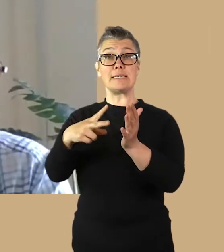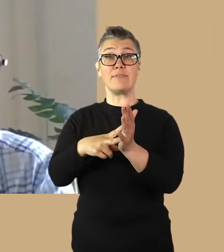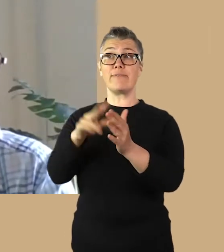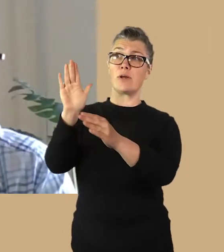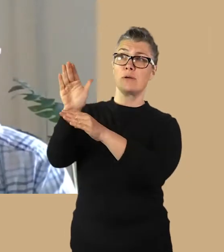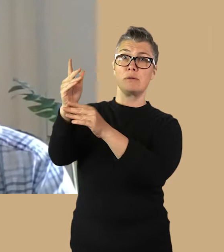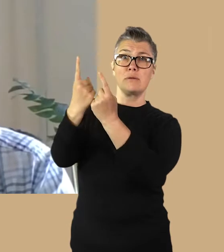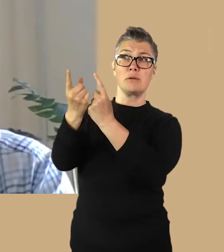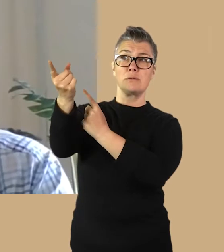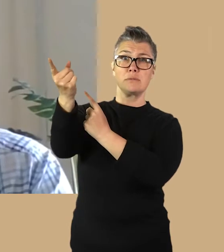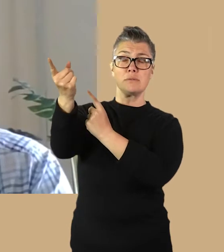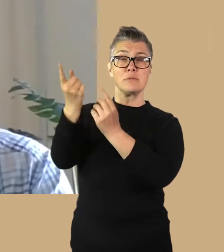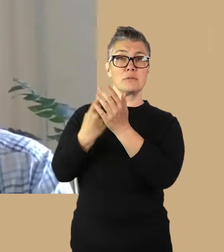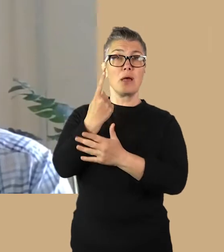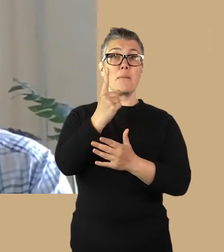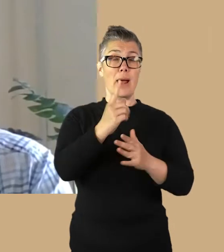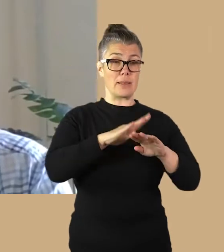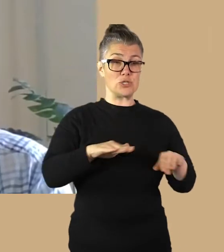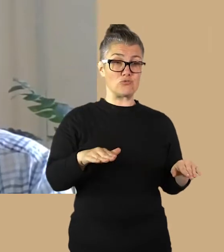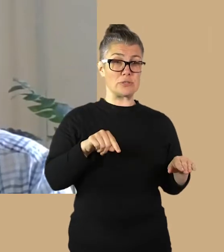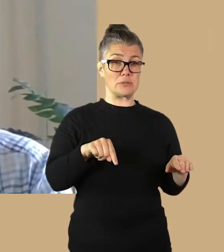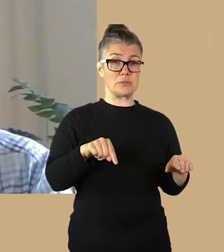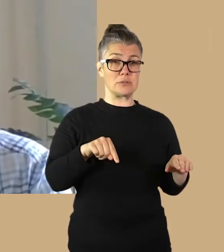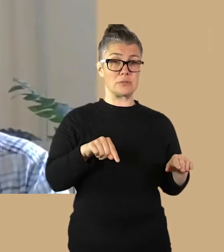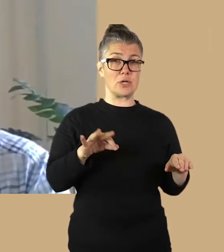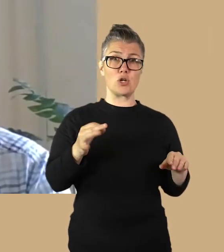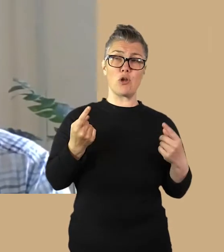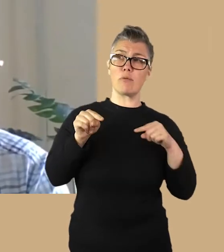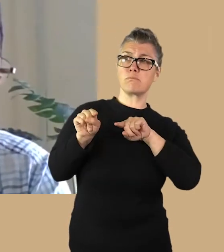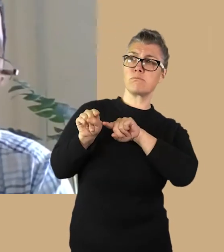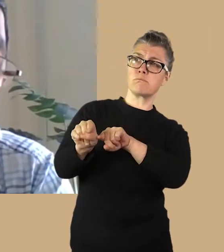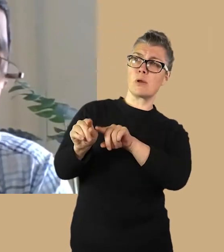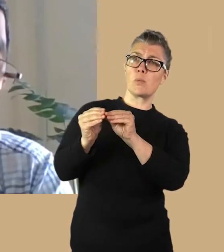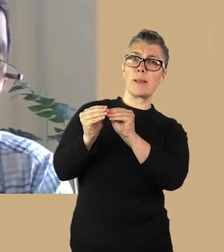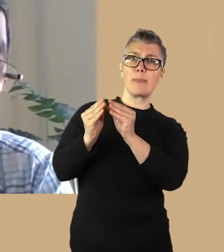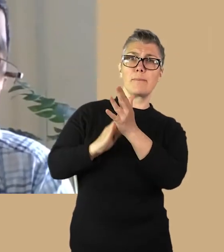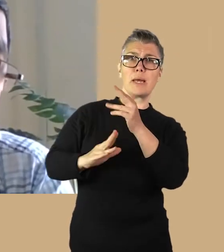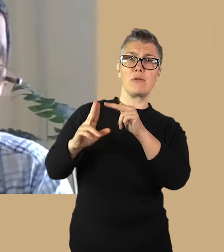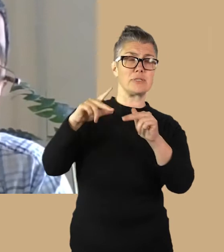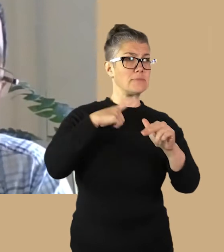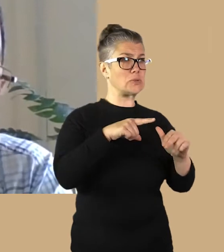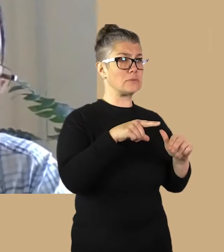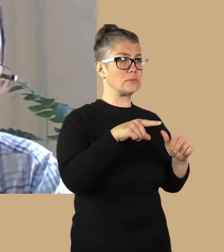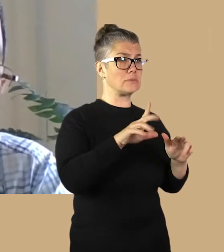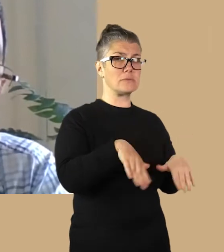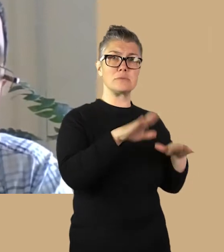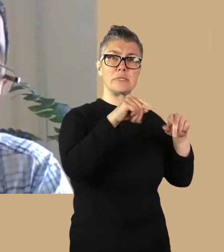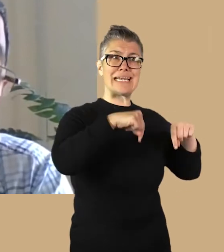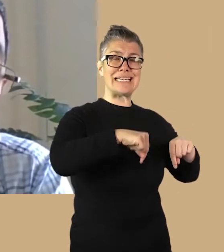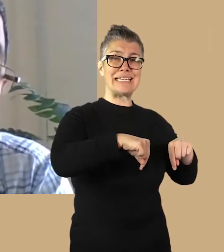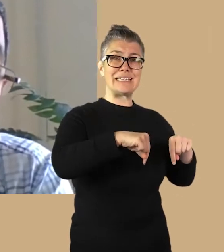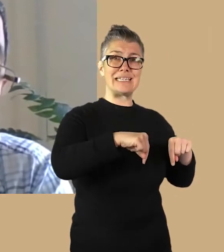contents, but the children are not aligned with their parents, and therefore